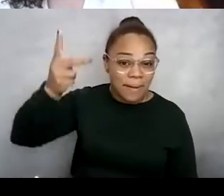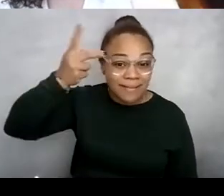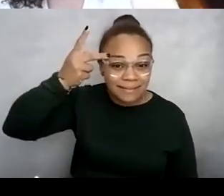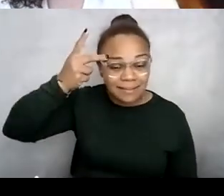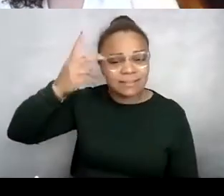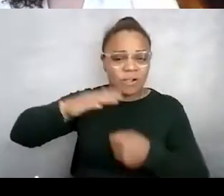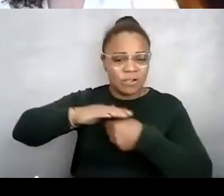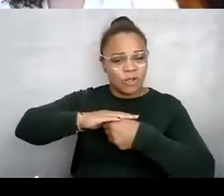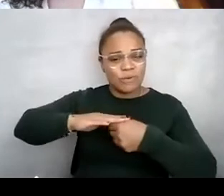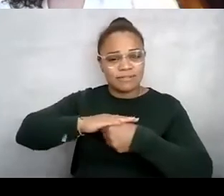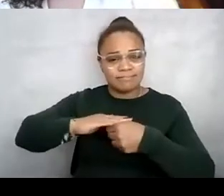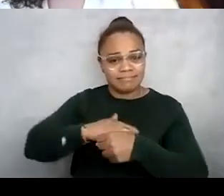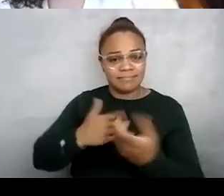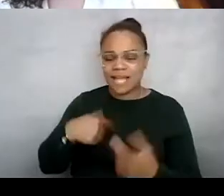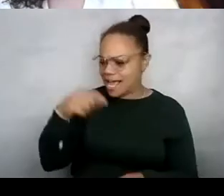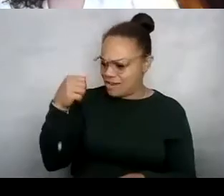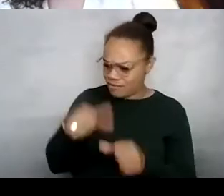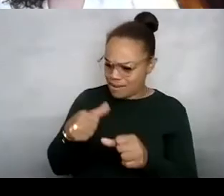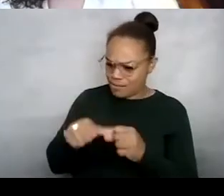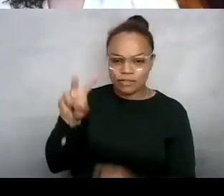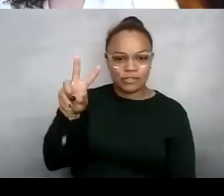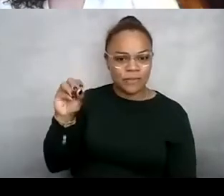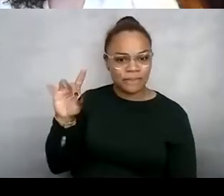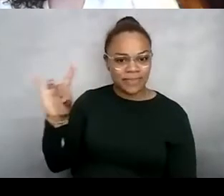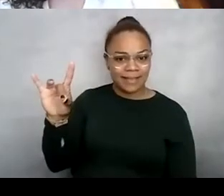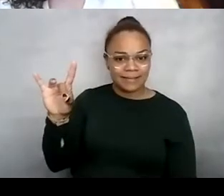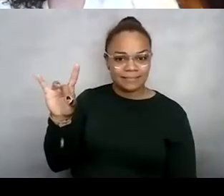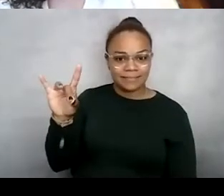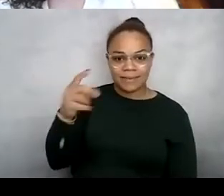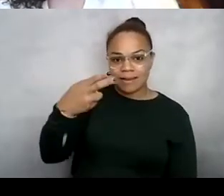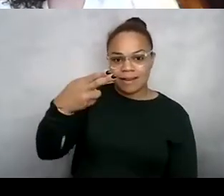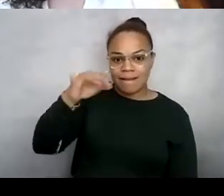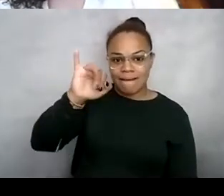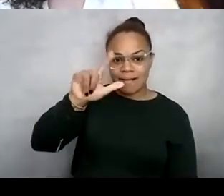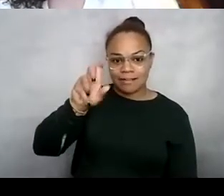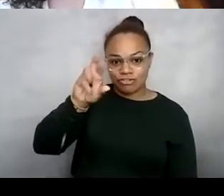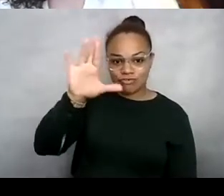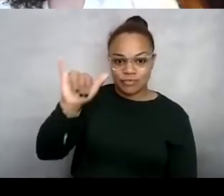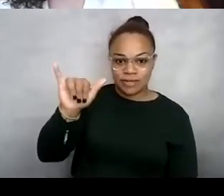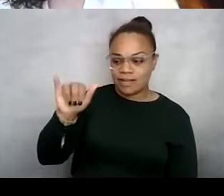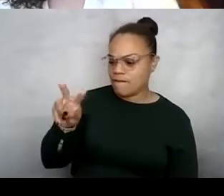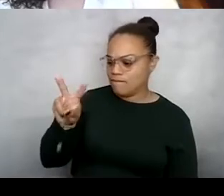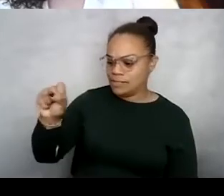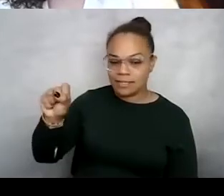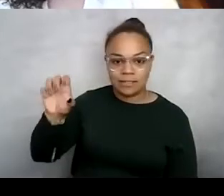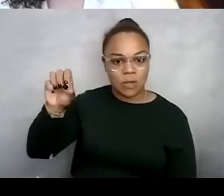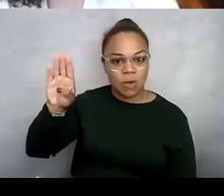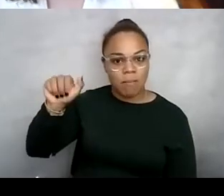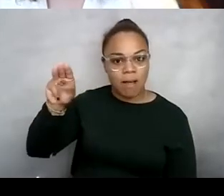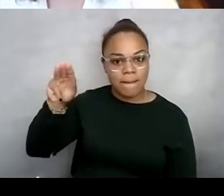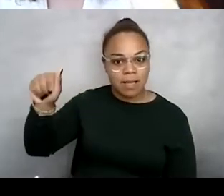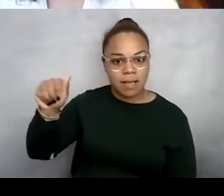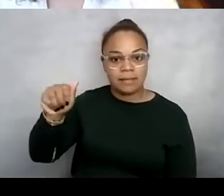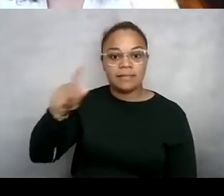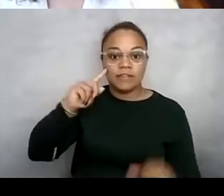I remember in 2008, when we had the Hillary Clinton versus Obama race that was going on for the presidency, I really did believe